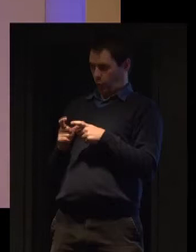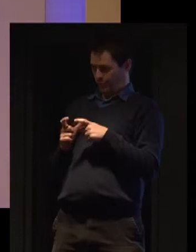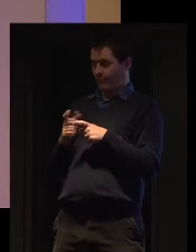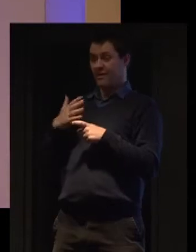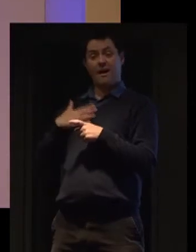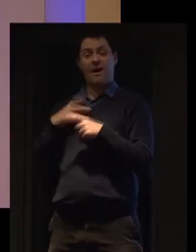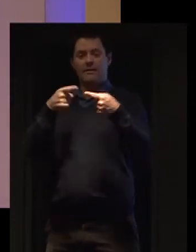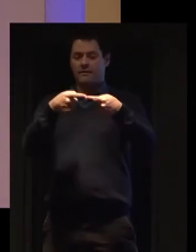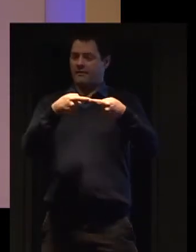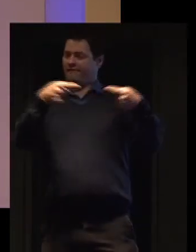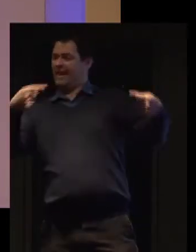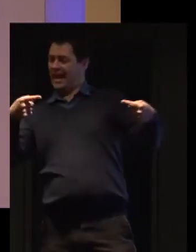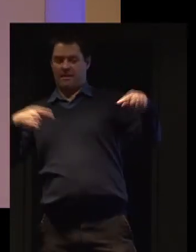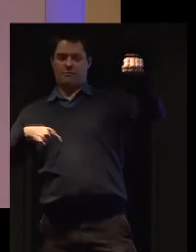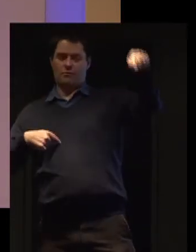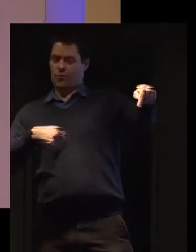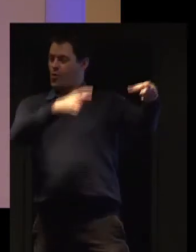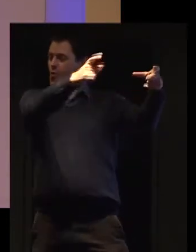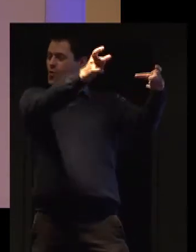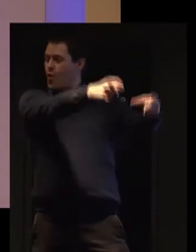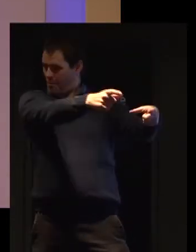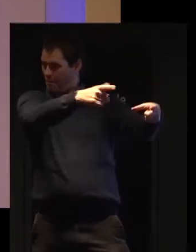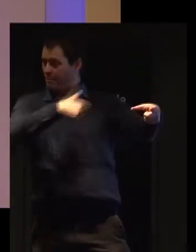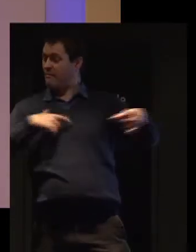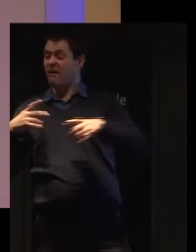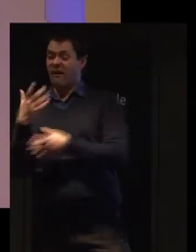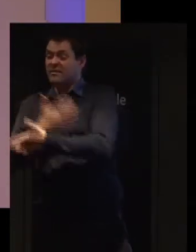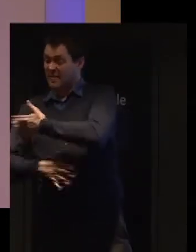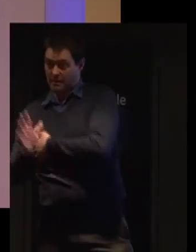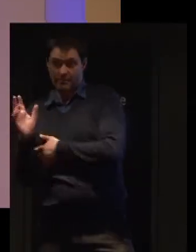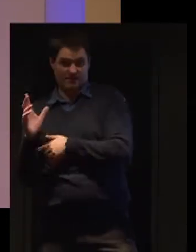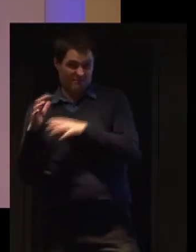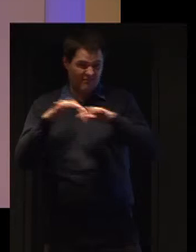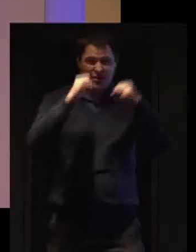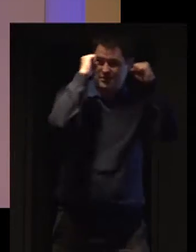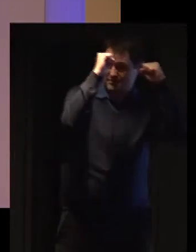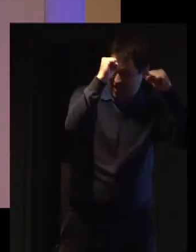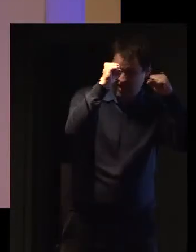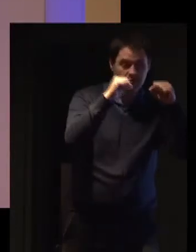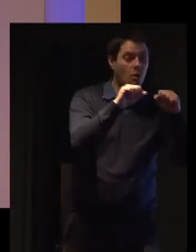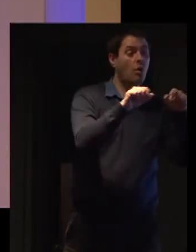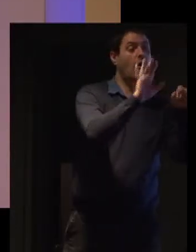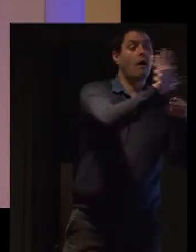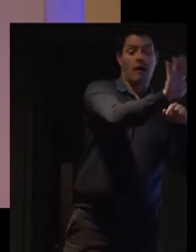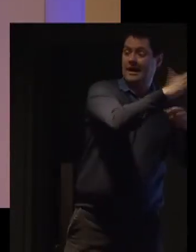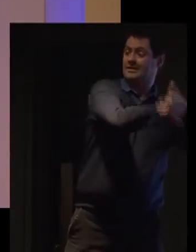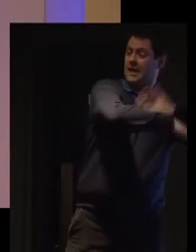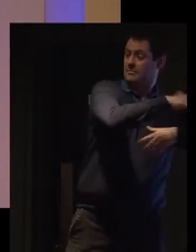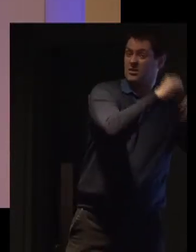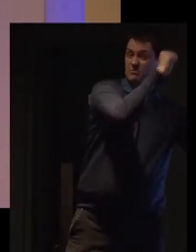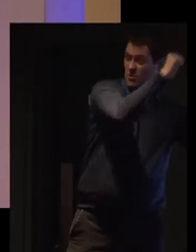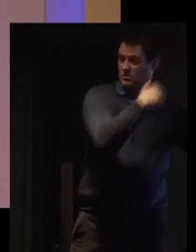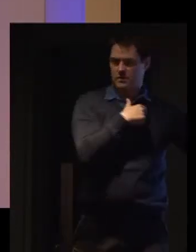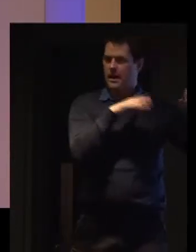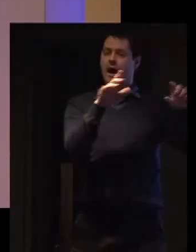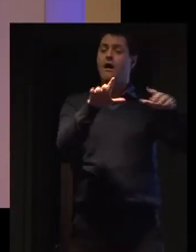a European tie, where they can make contact with someone else at another club and find out some information that's going to make their life easier getting into the